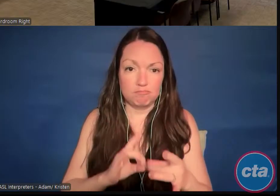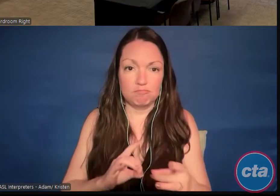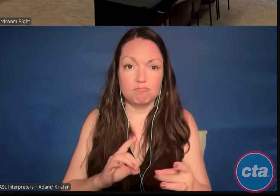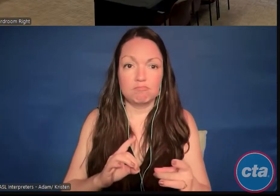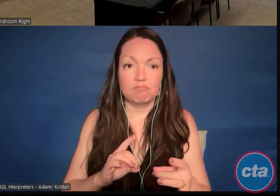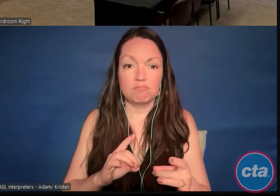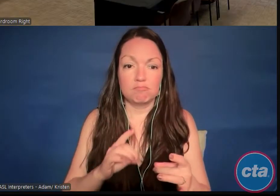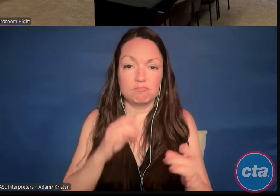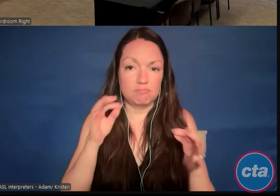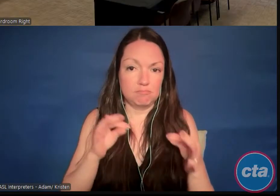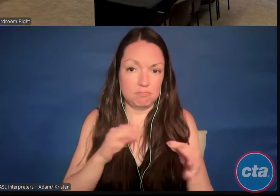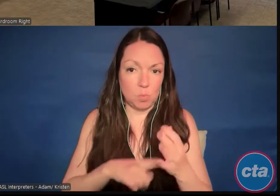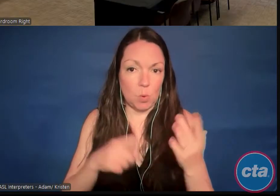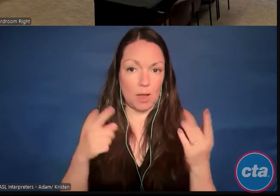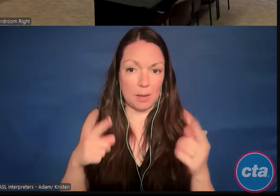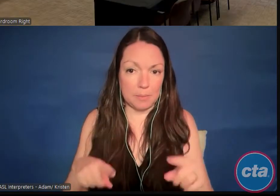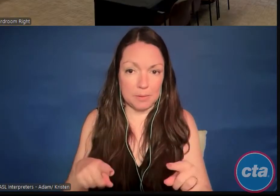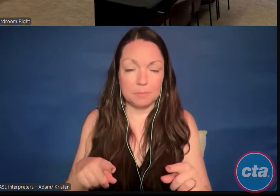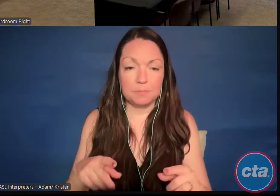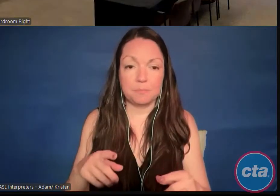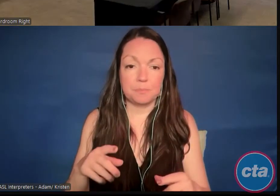back out on that, or,